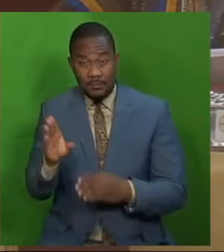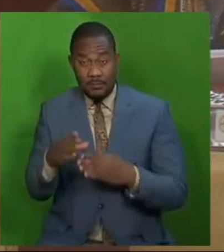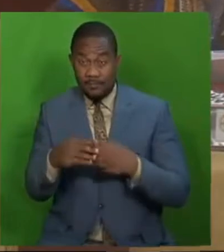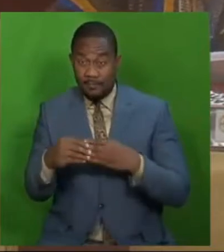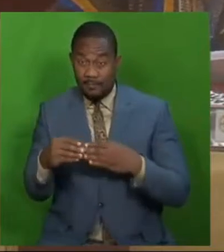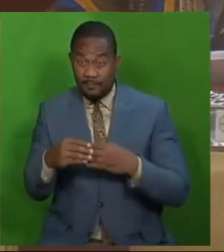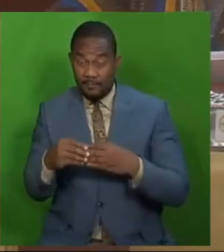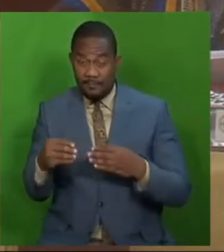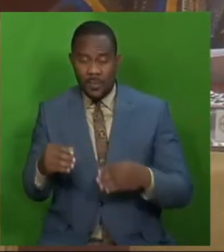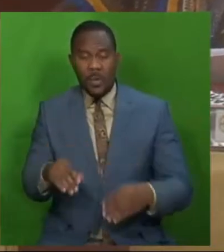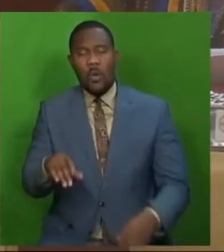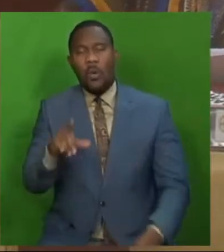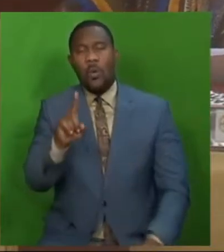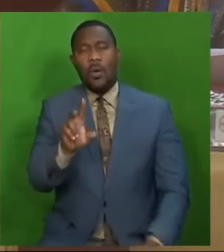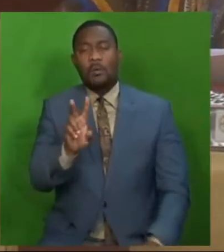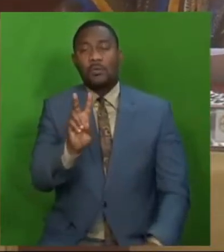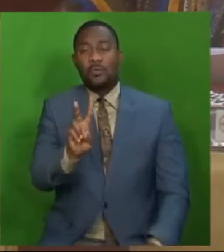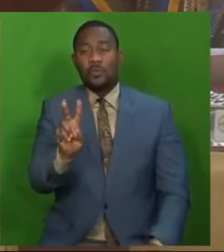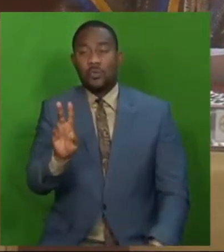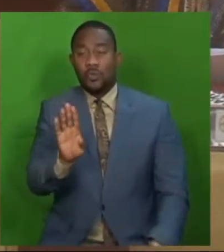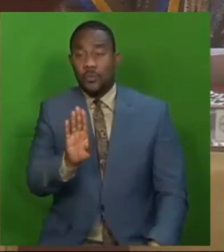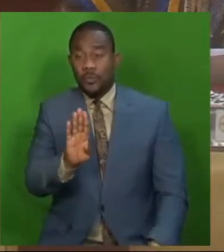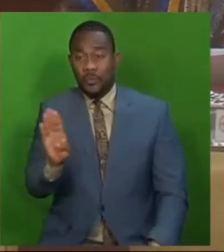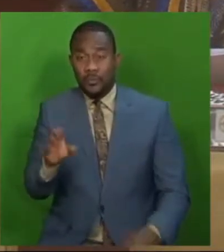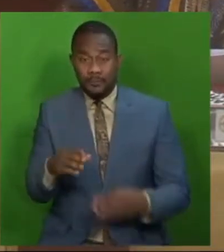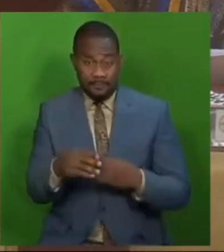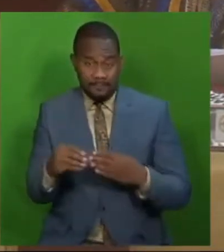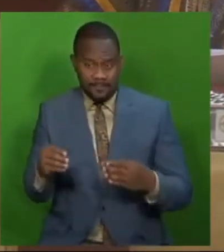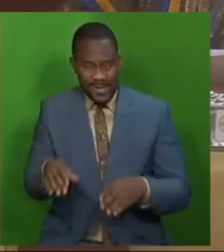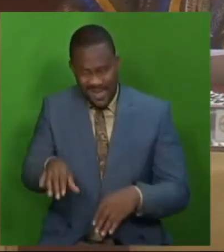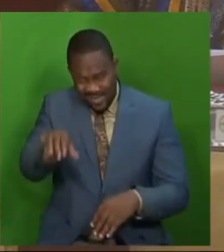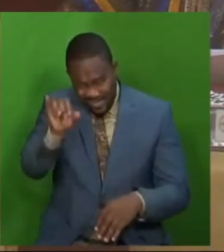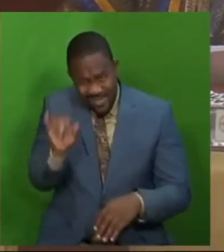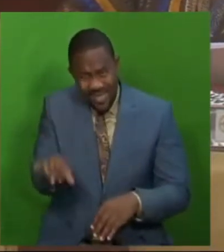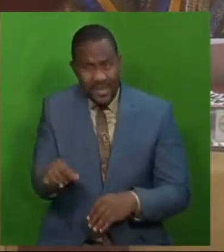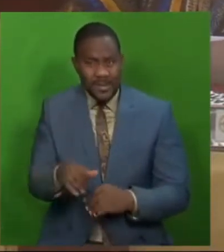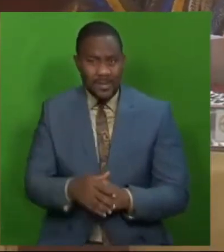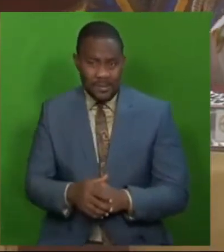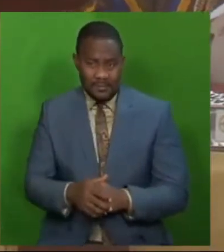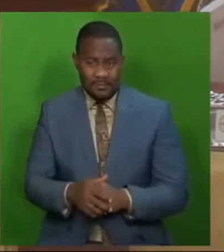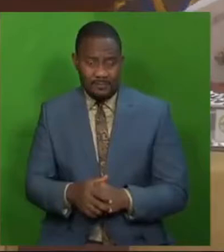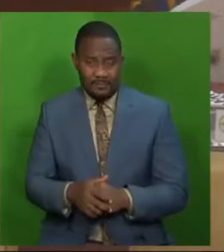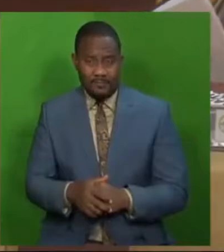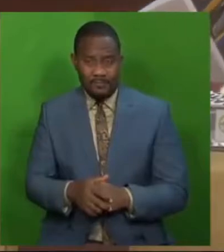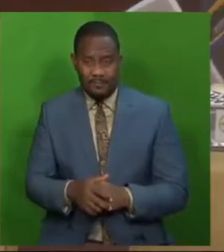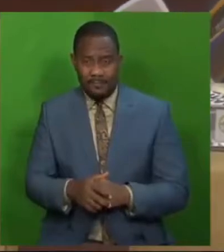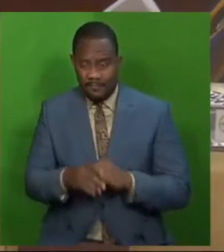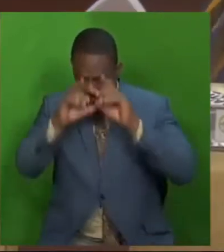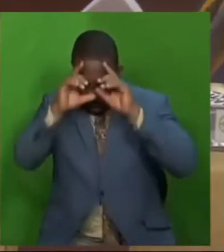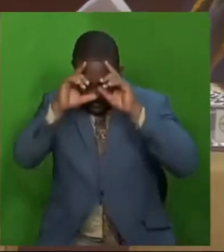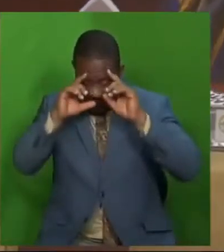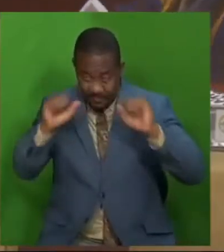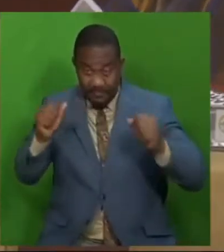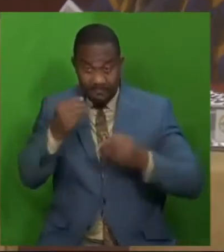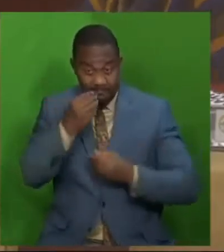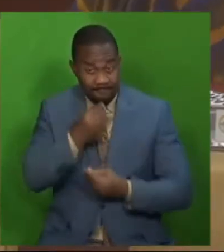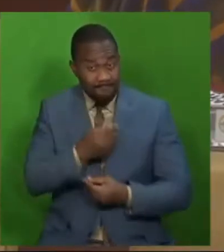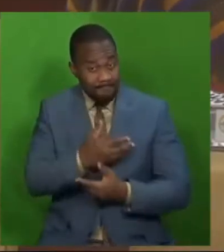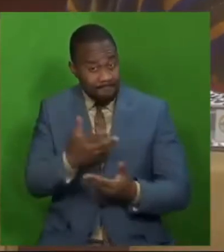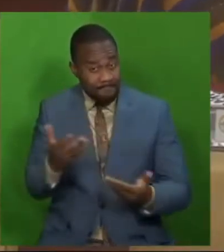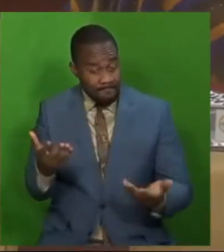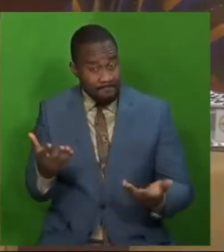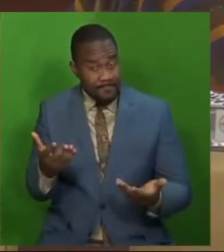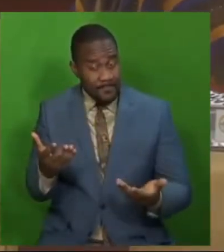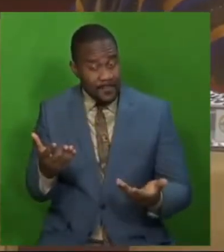I'm saying 122 billion cedis because that was what the President told this House in the State of the Nation